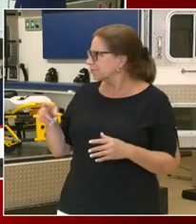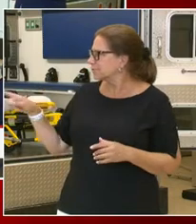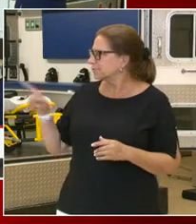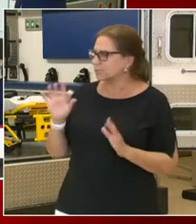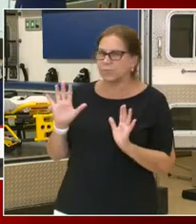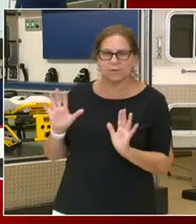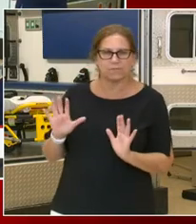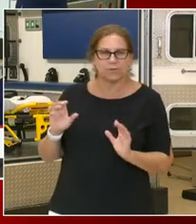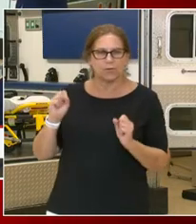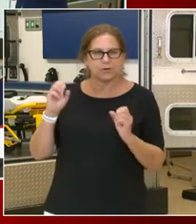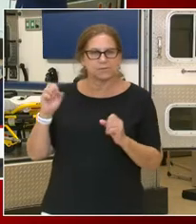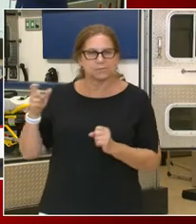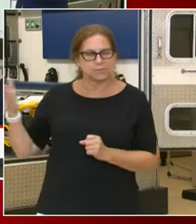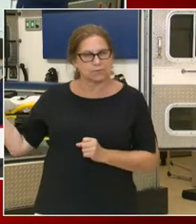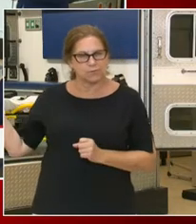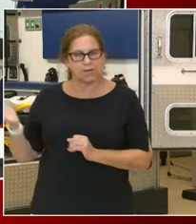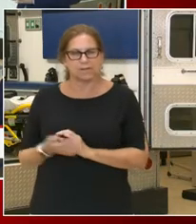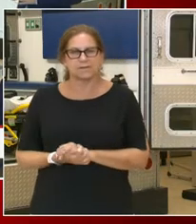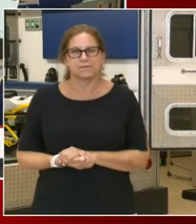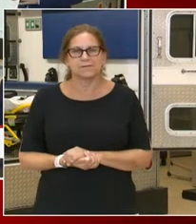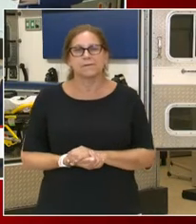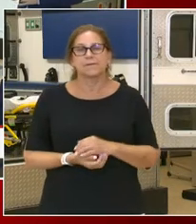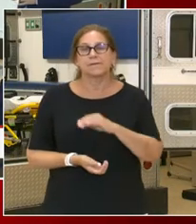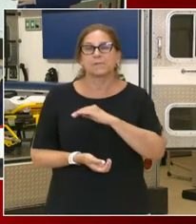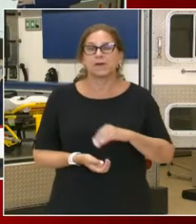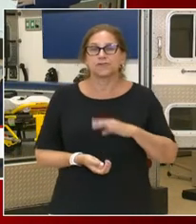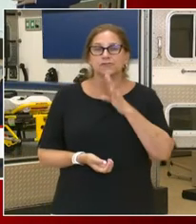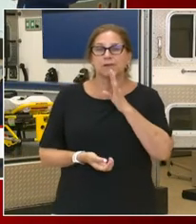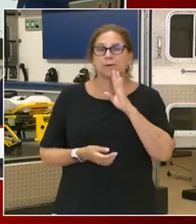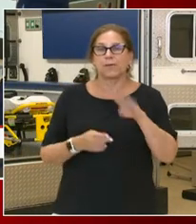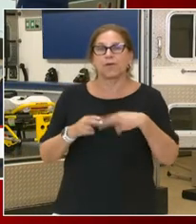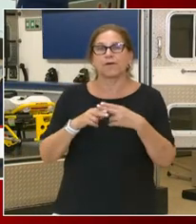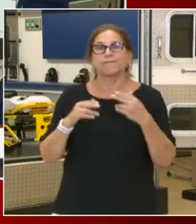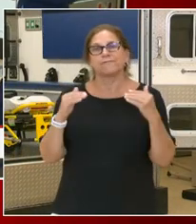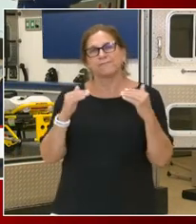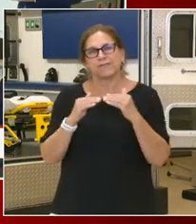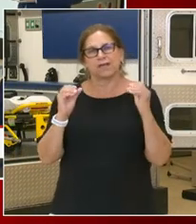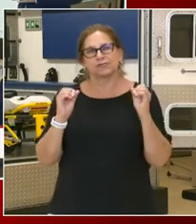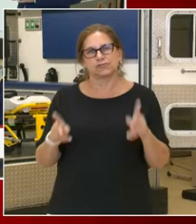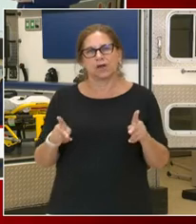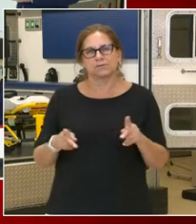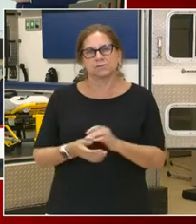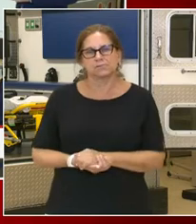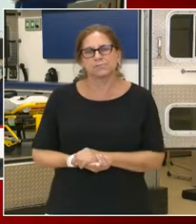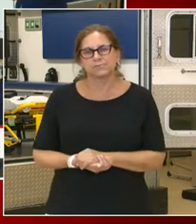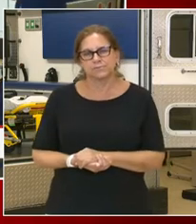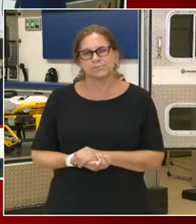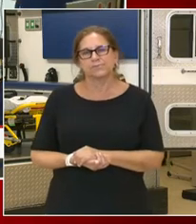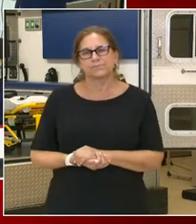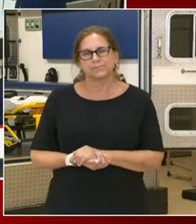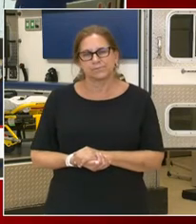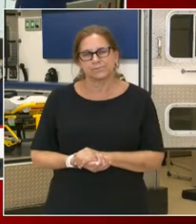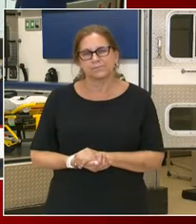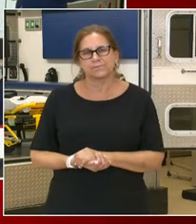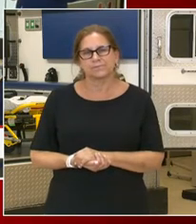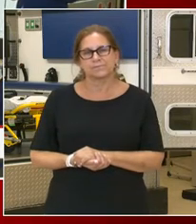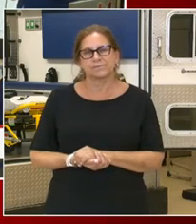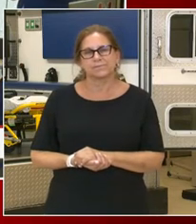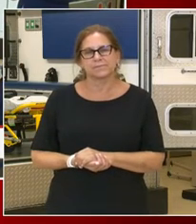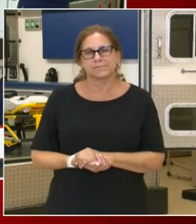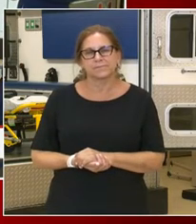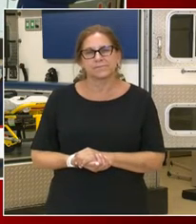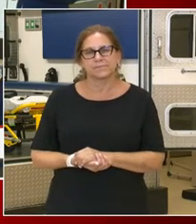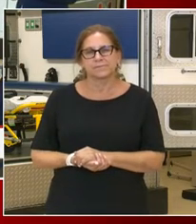mayor's budget, which is a fair shot for all of our residents, which I just thank you all. And Deputy Mayor Khanna, you're a big cluster, so there's a lot of